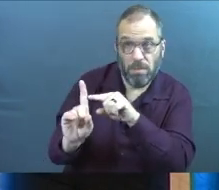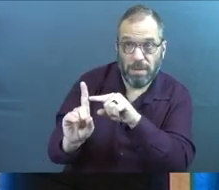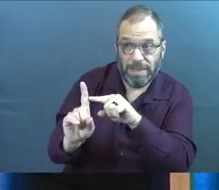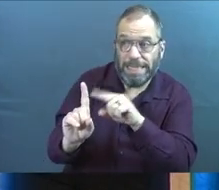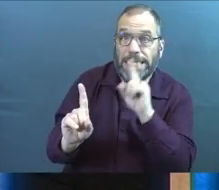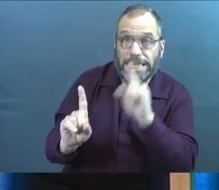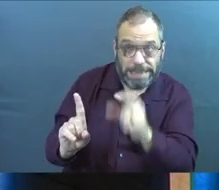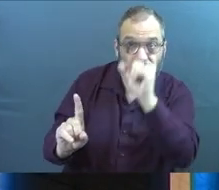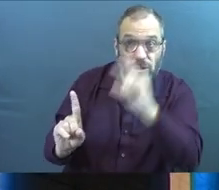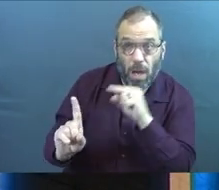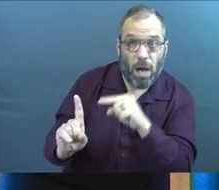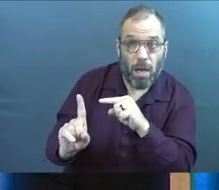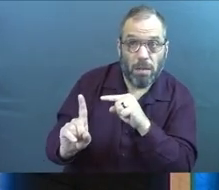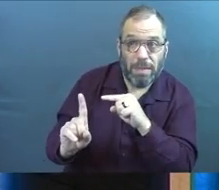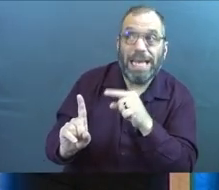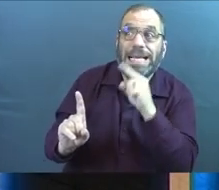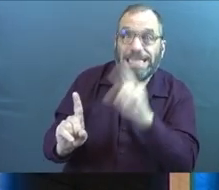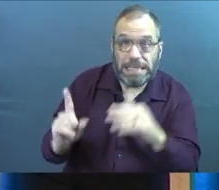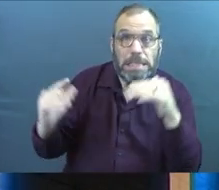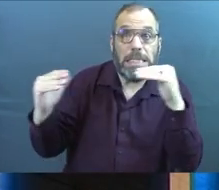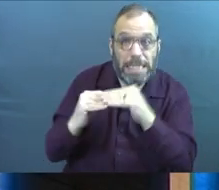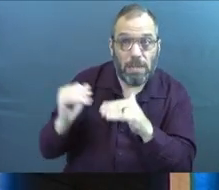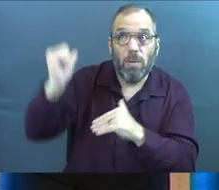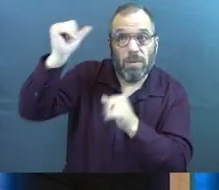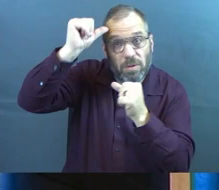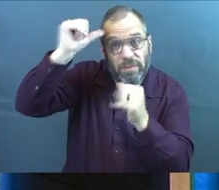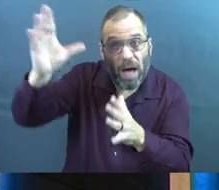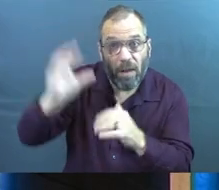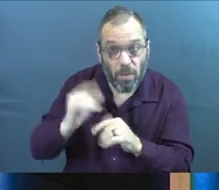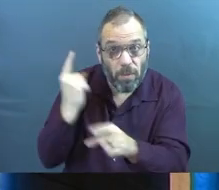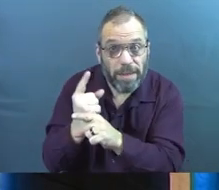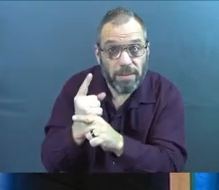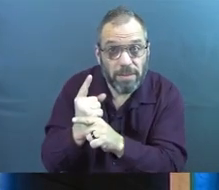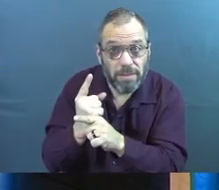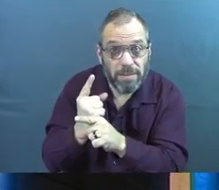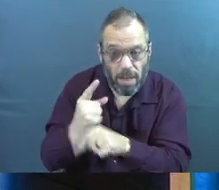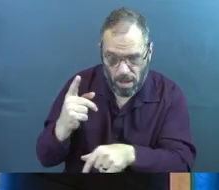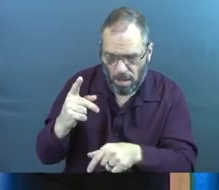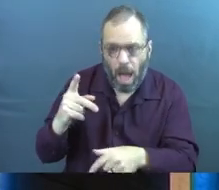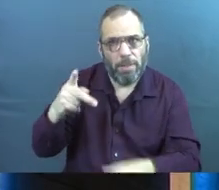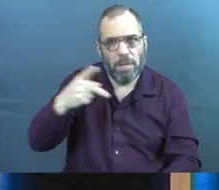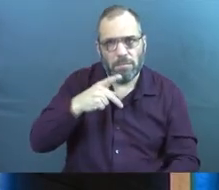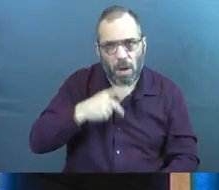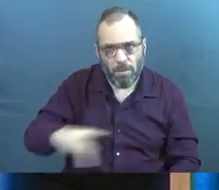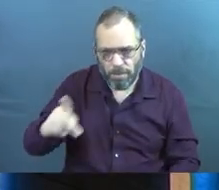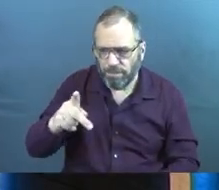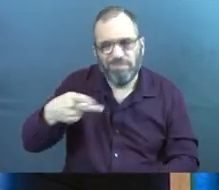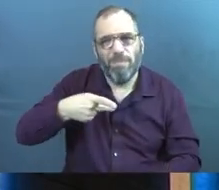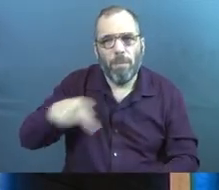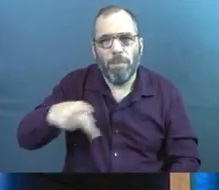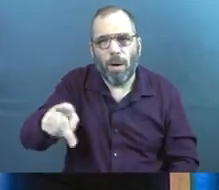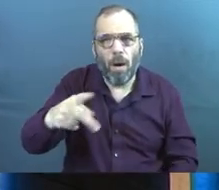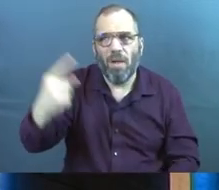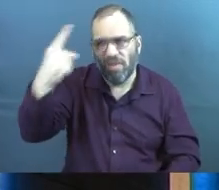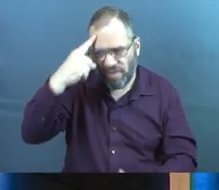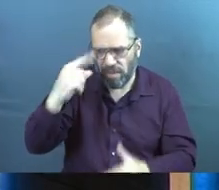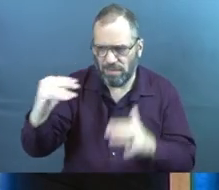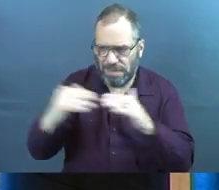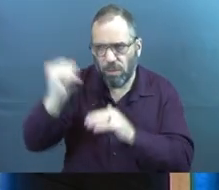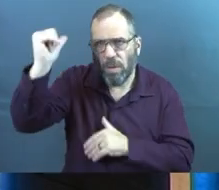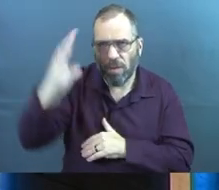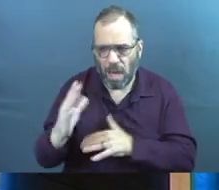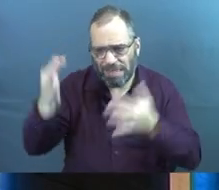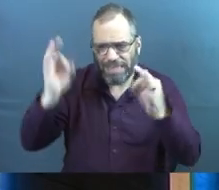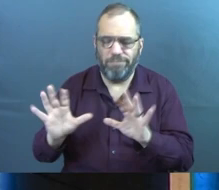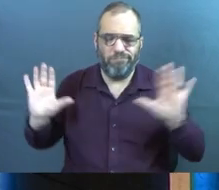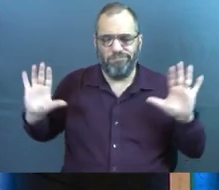Jesus is God and is equal to the Father, right? Paul references it that there. He's got this equality with the Father that we'll talk about in a second